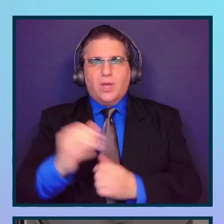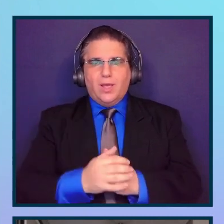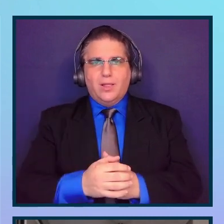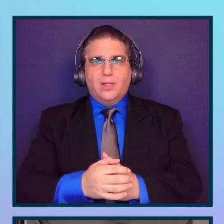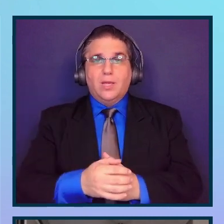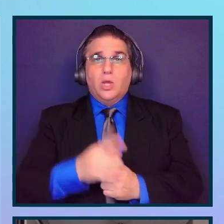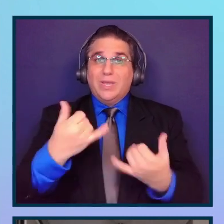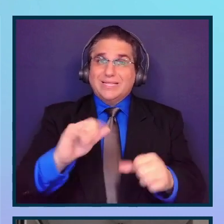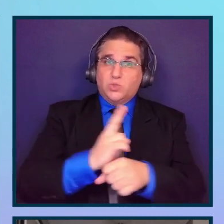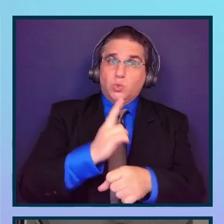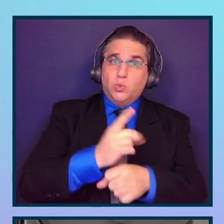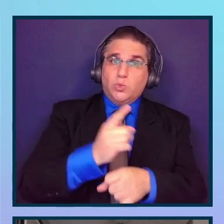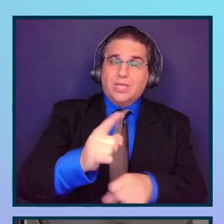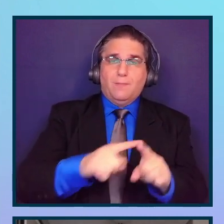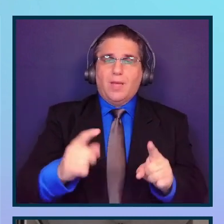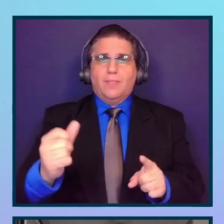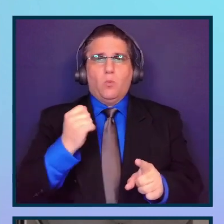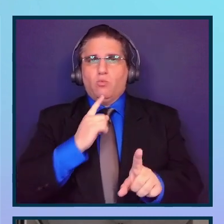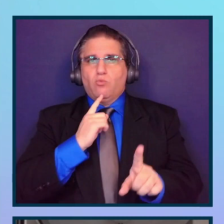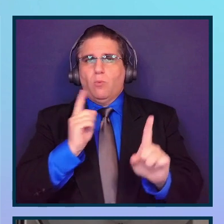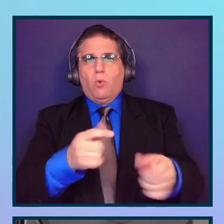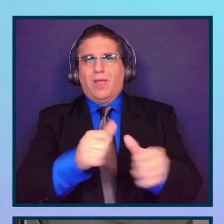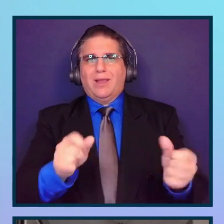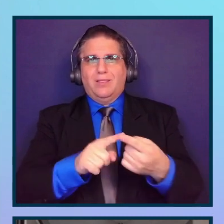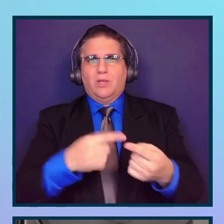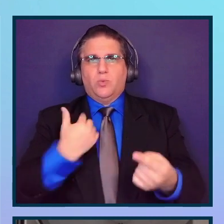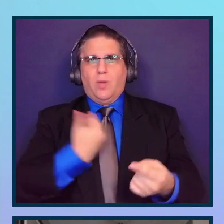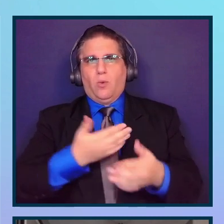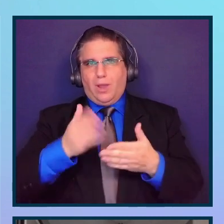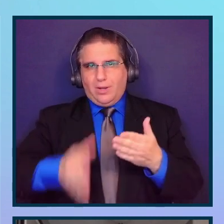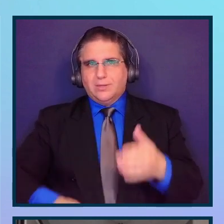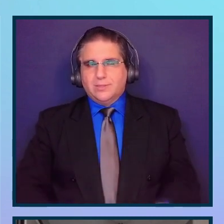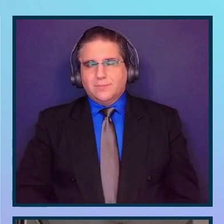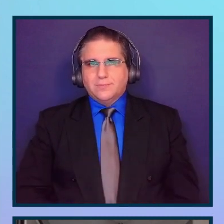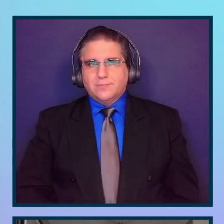them, but they won't report anything on our end.